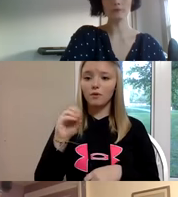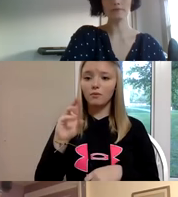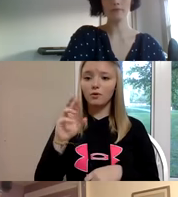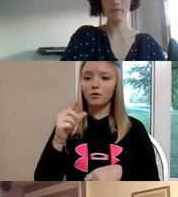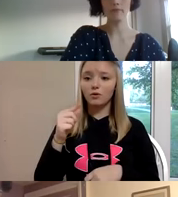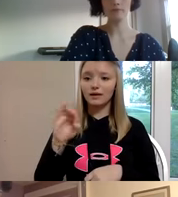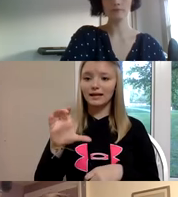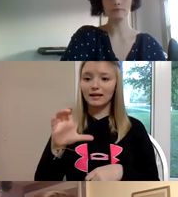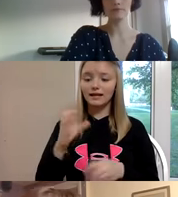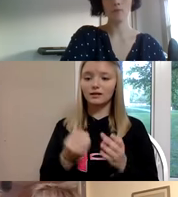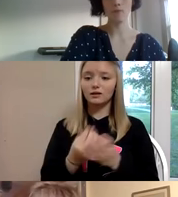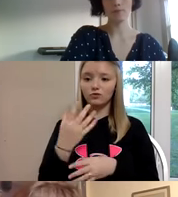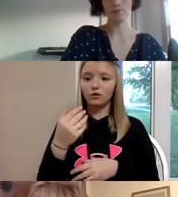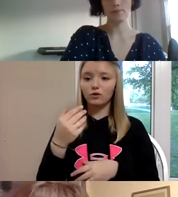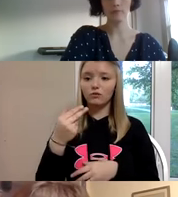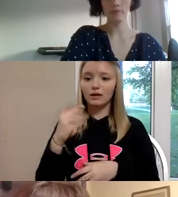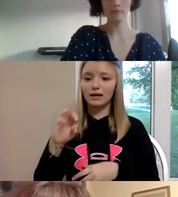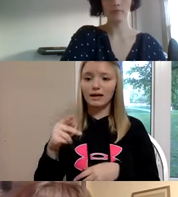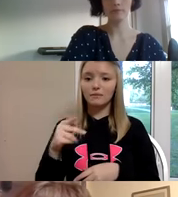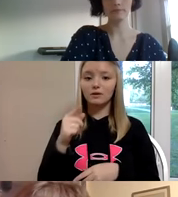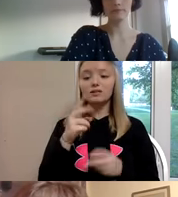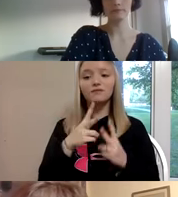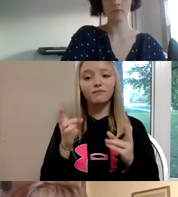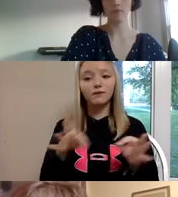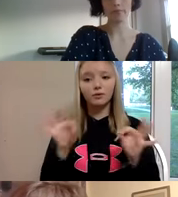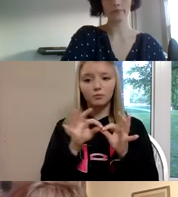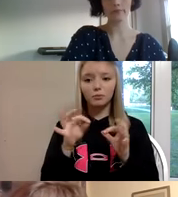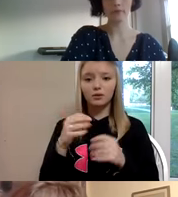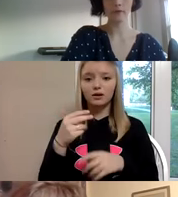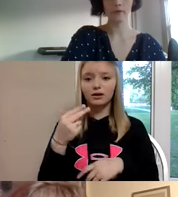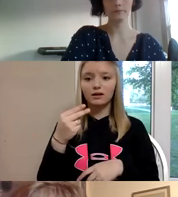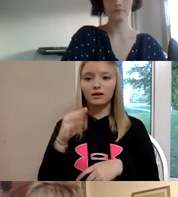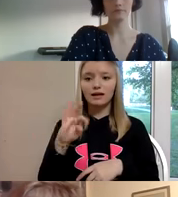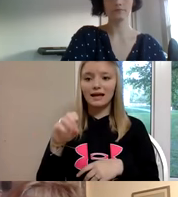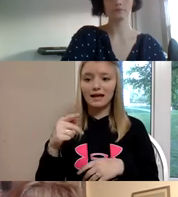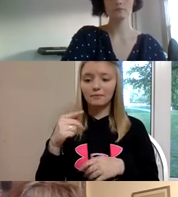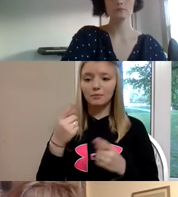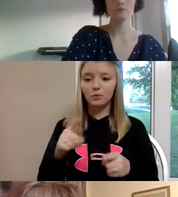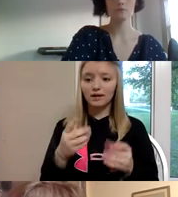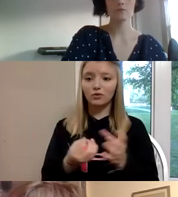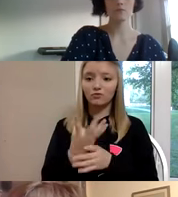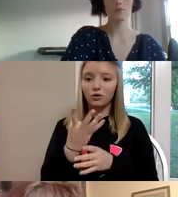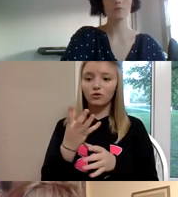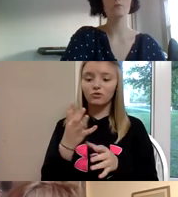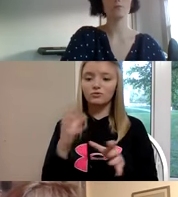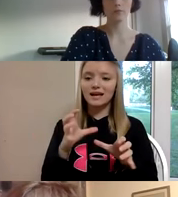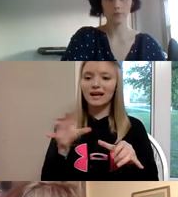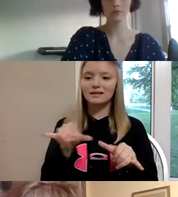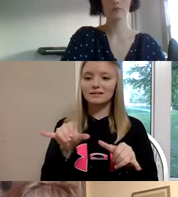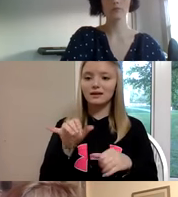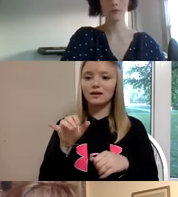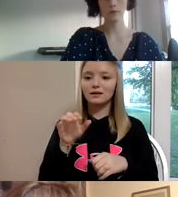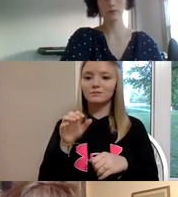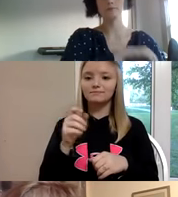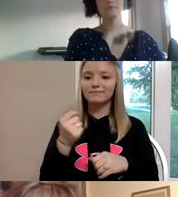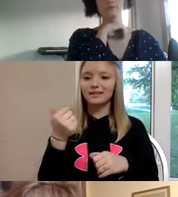hemp, which is important. Hemp, when it grows in the ground, acts like it's a detoxifier for